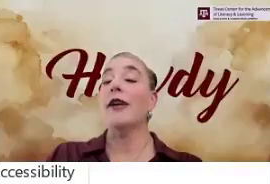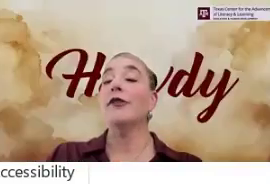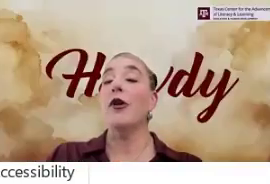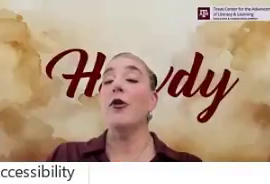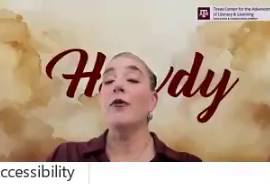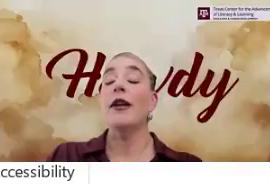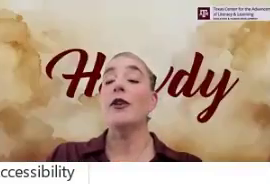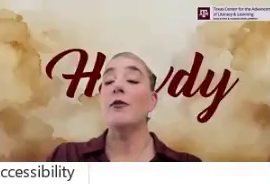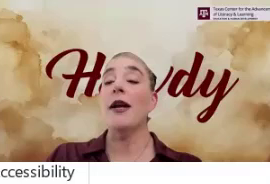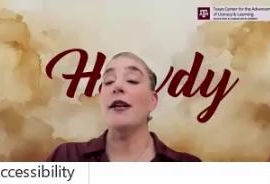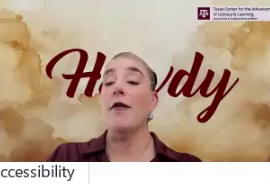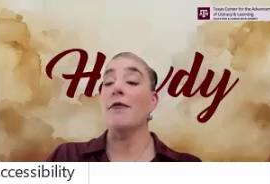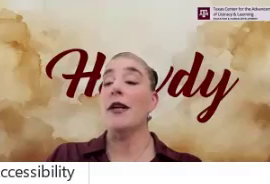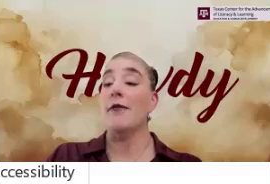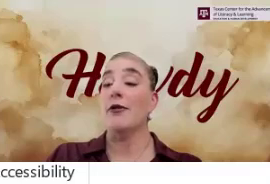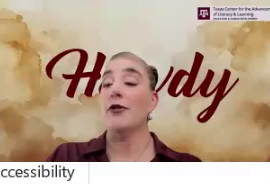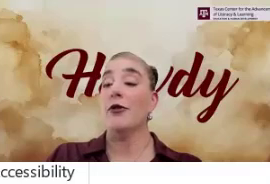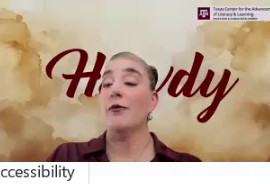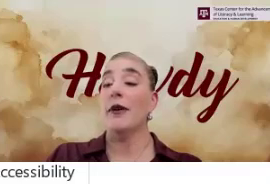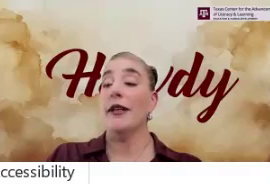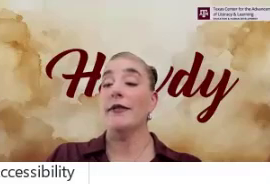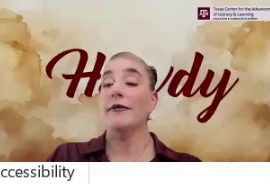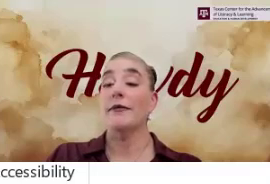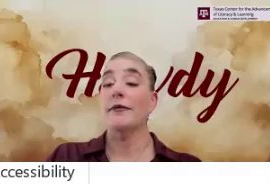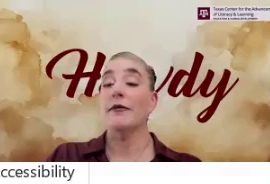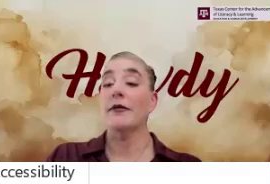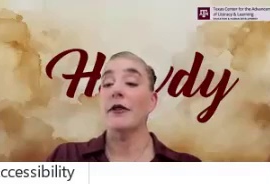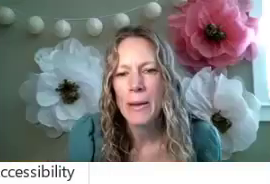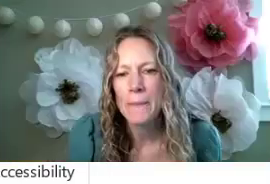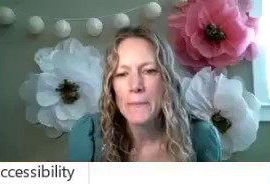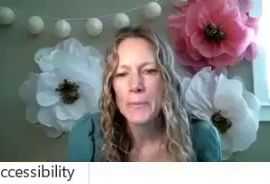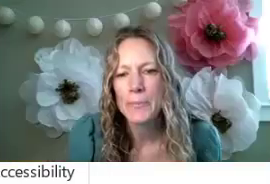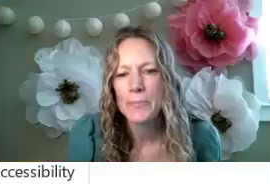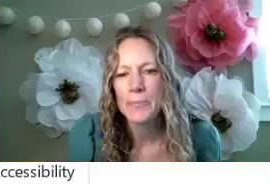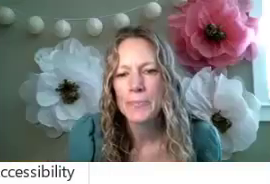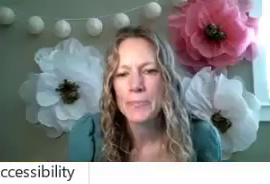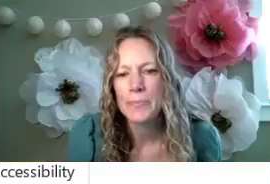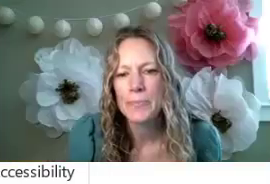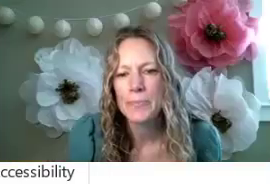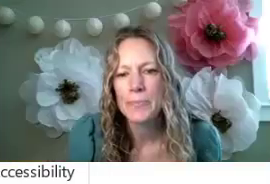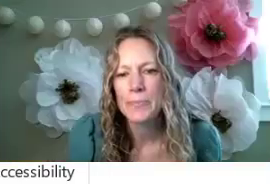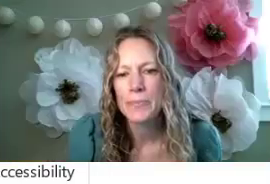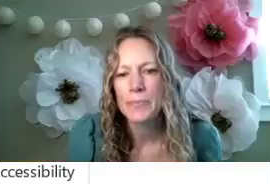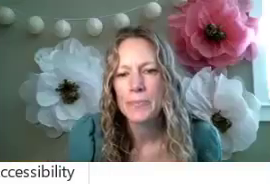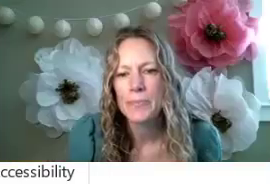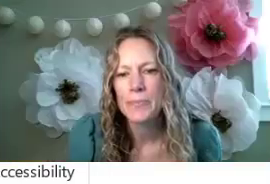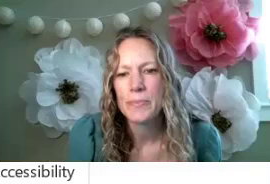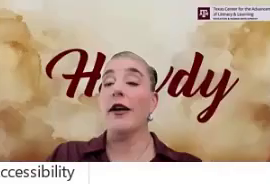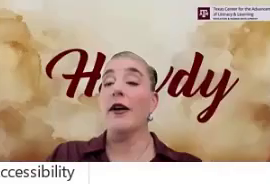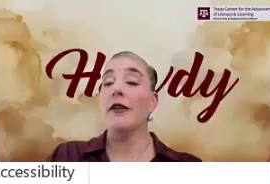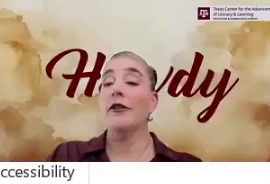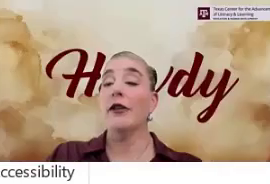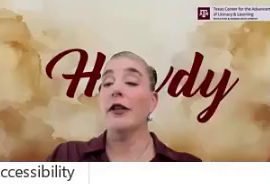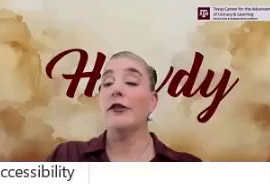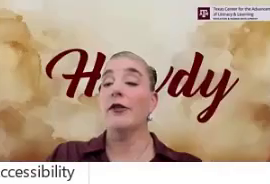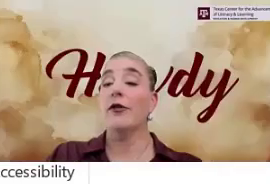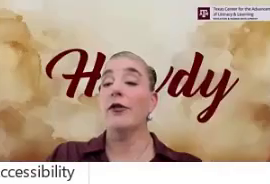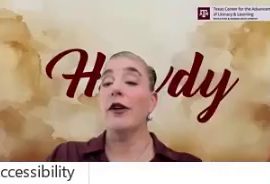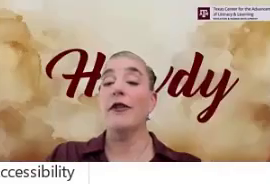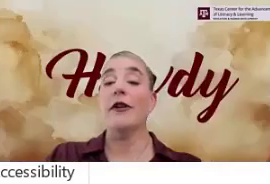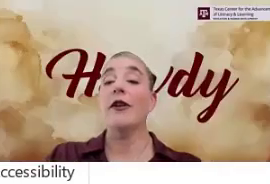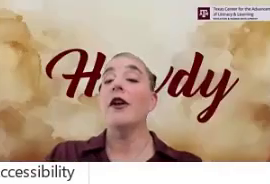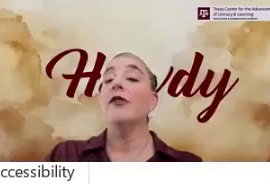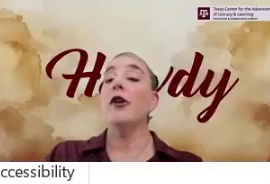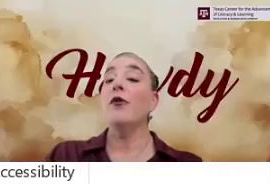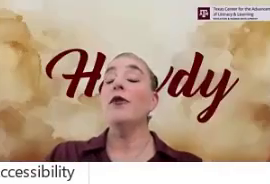that. Okay, so you may not be able to, but Okay. okay, so how do I unclick it so